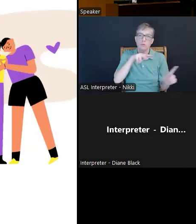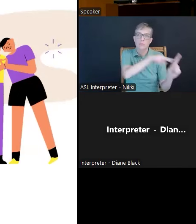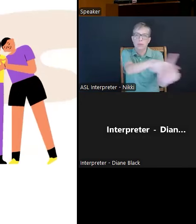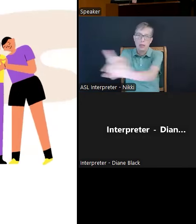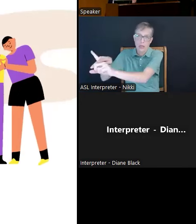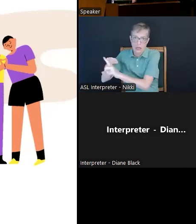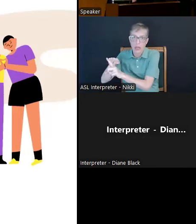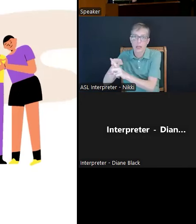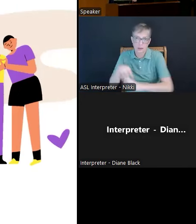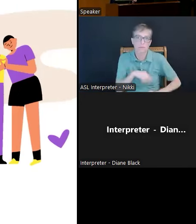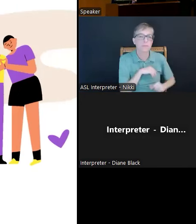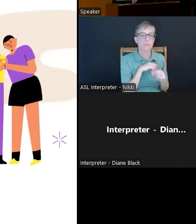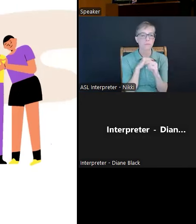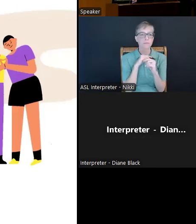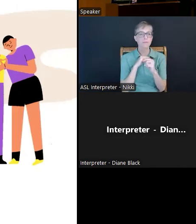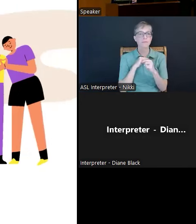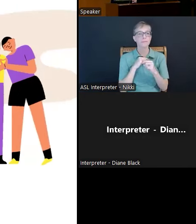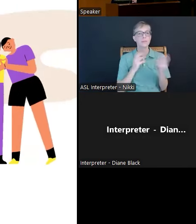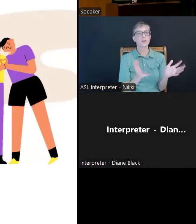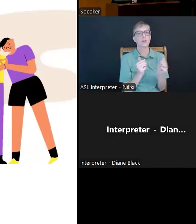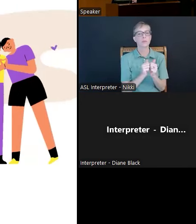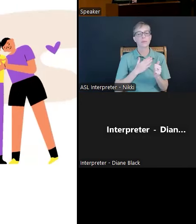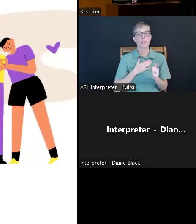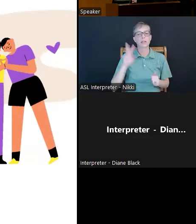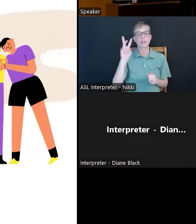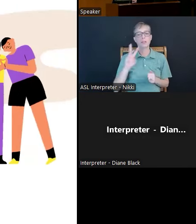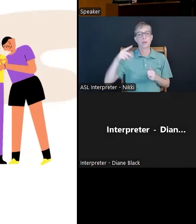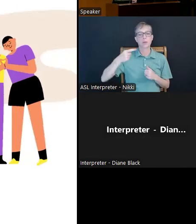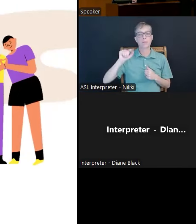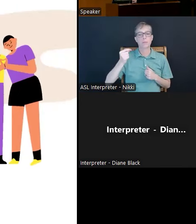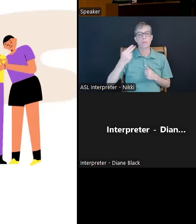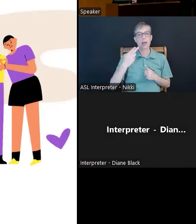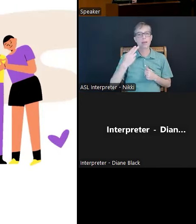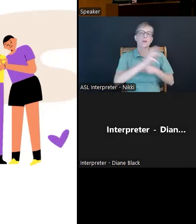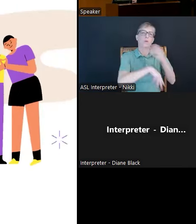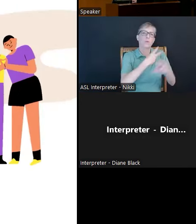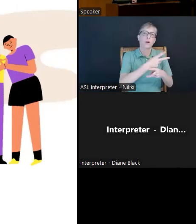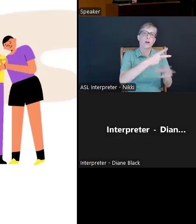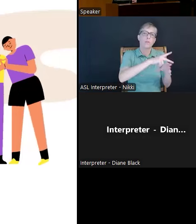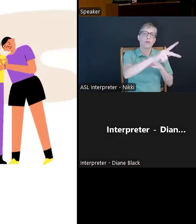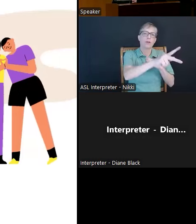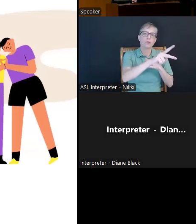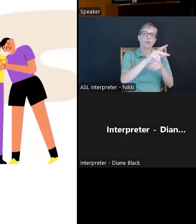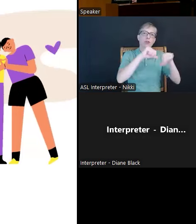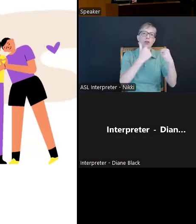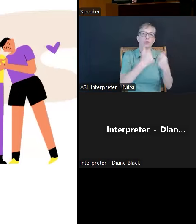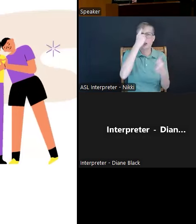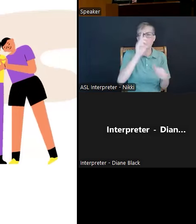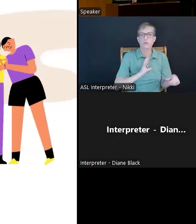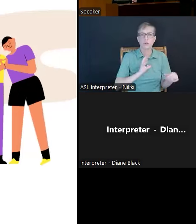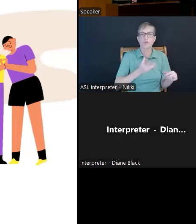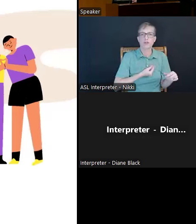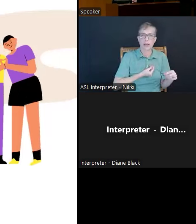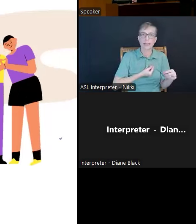Because honestly, talking with my WPATH mentor, WPATH is the World Professional Association of Trans Health. And we always talk